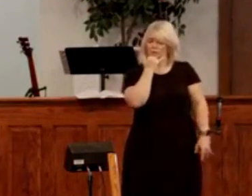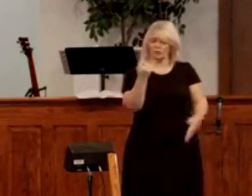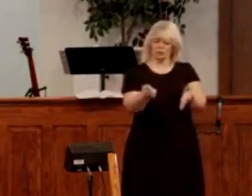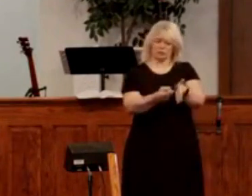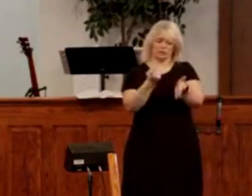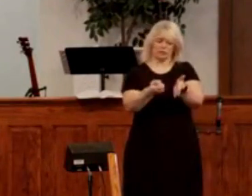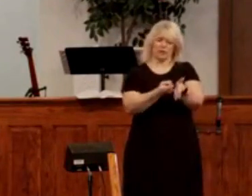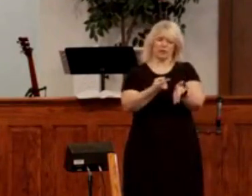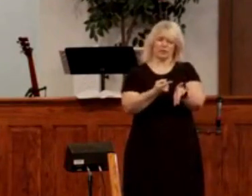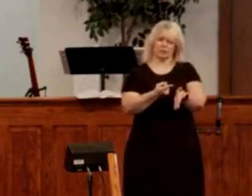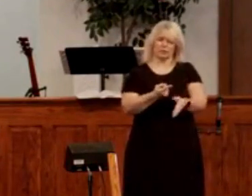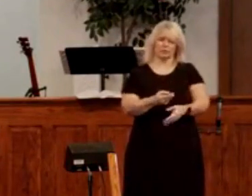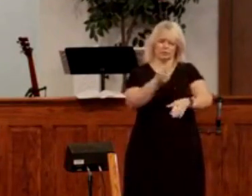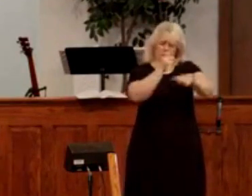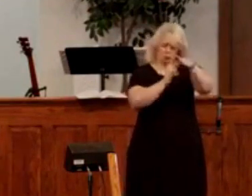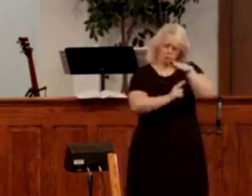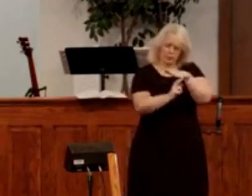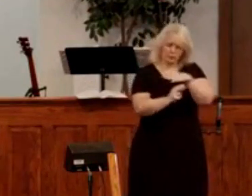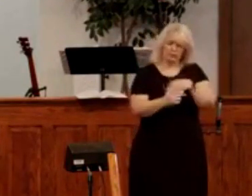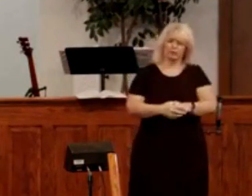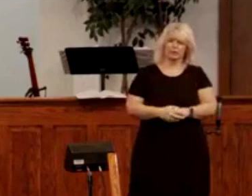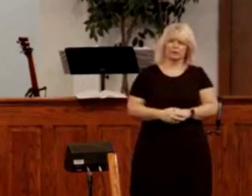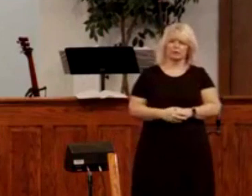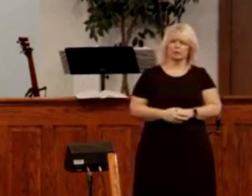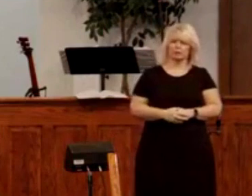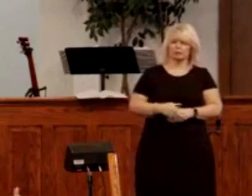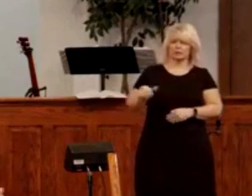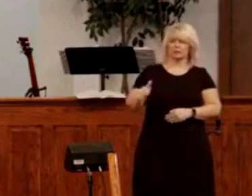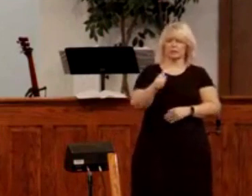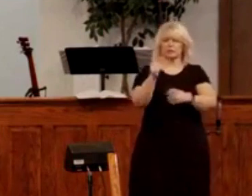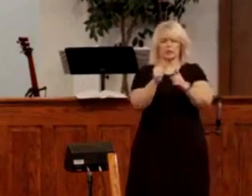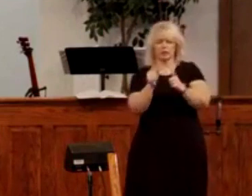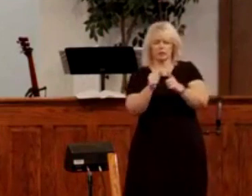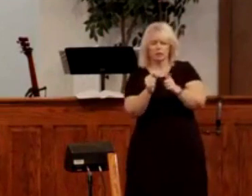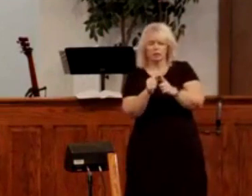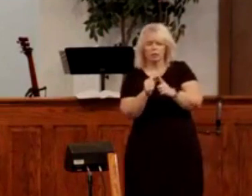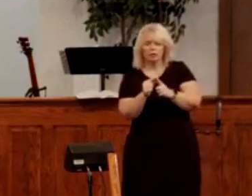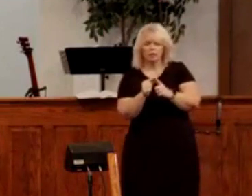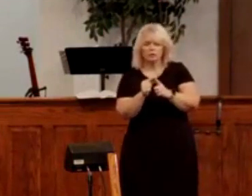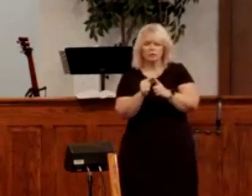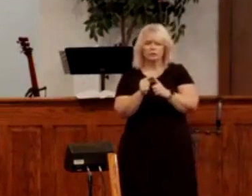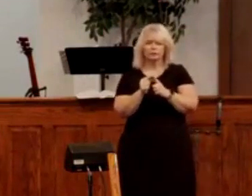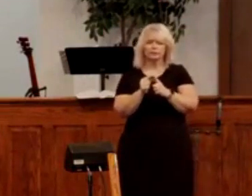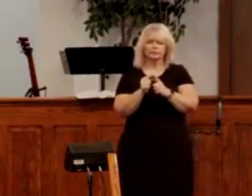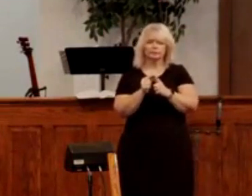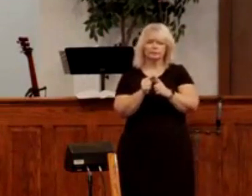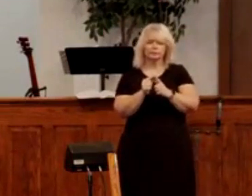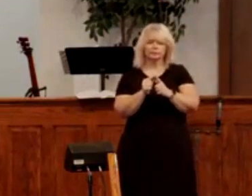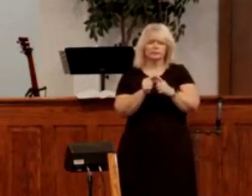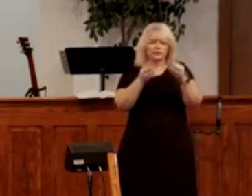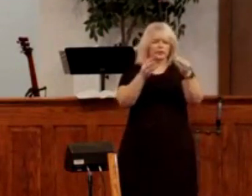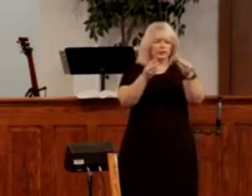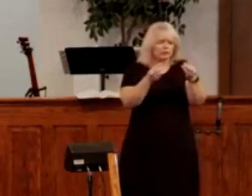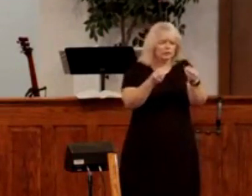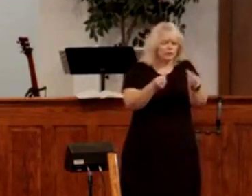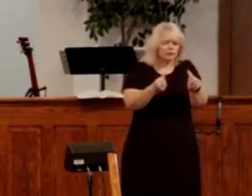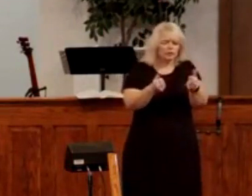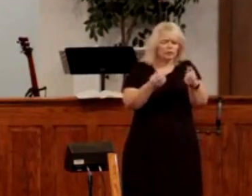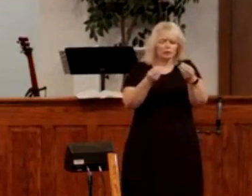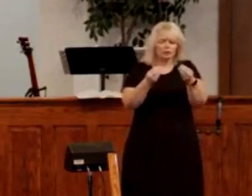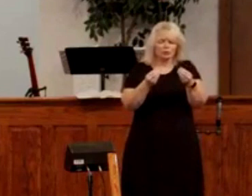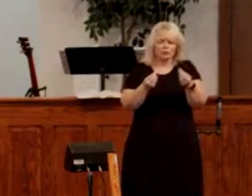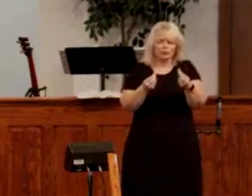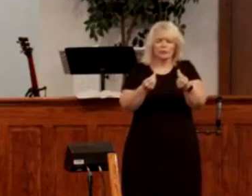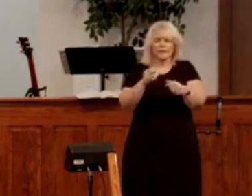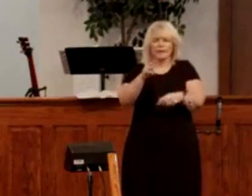time. Humility, okay? There's other words that go in the Greek there. There's words like gentle, mild, meek,